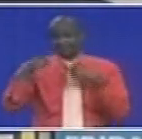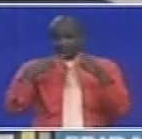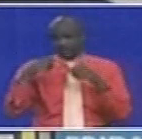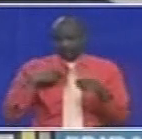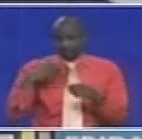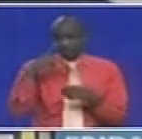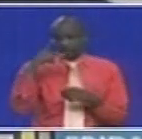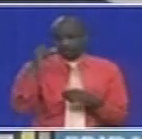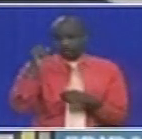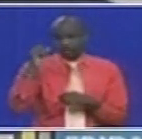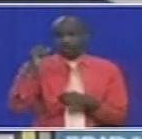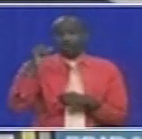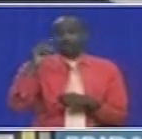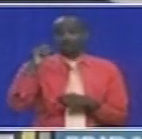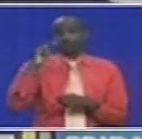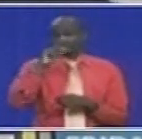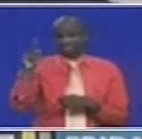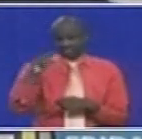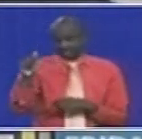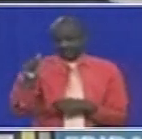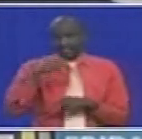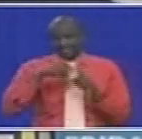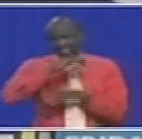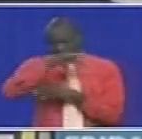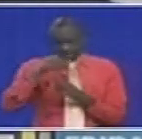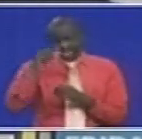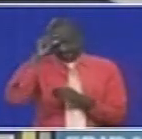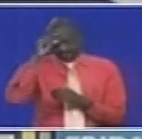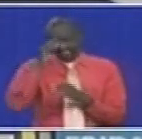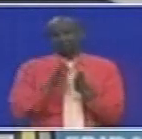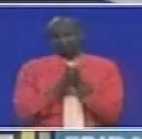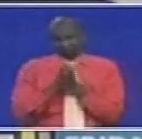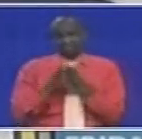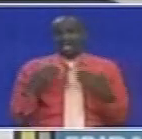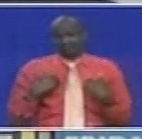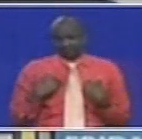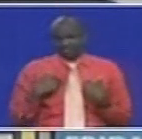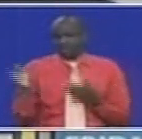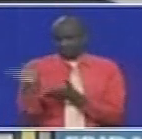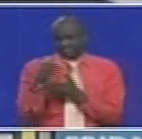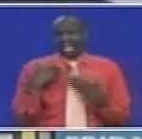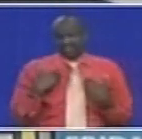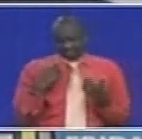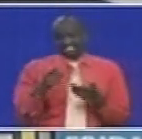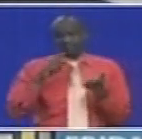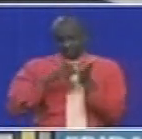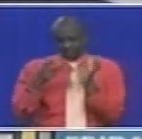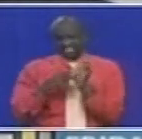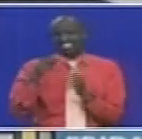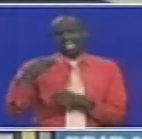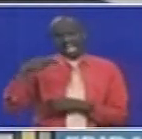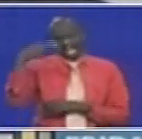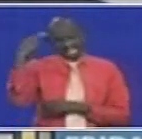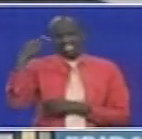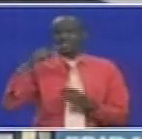Konza. But the whole government is mobilized because this is a project that is high on